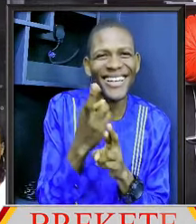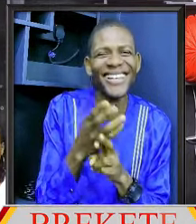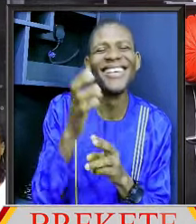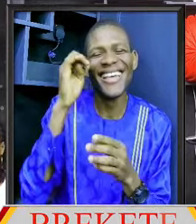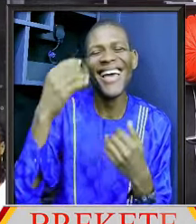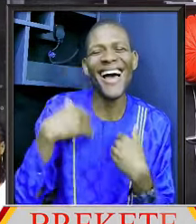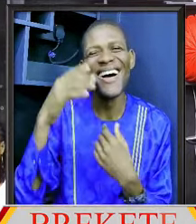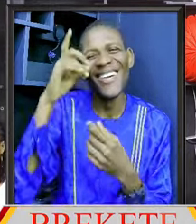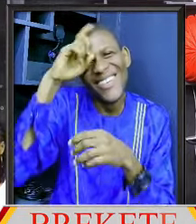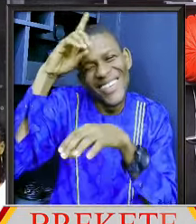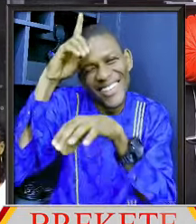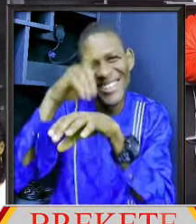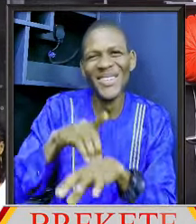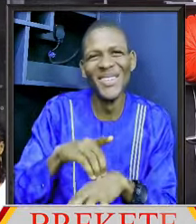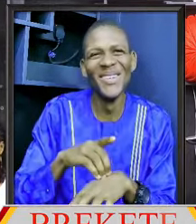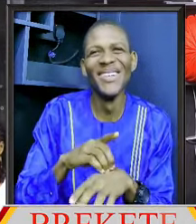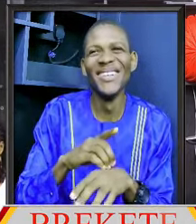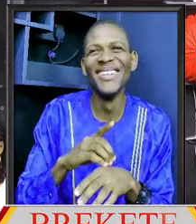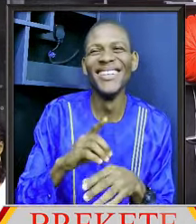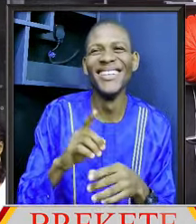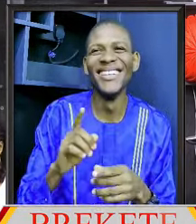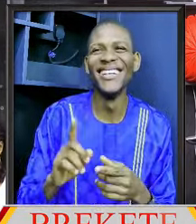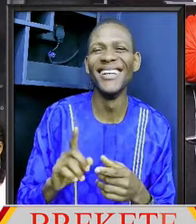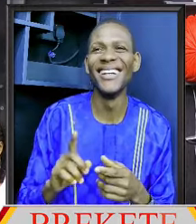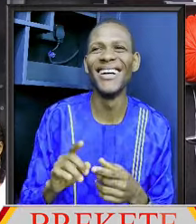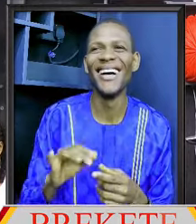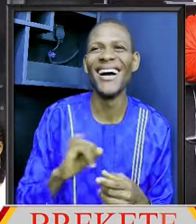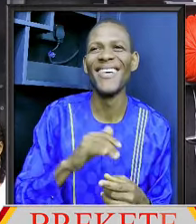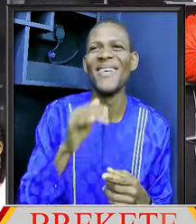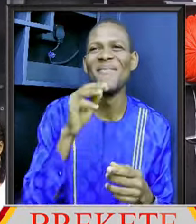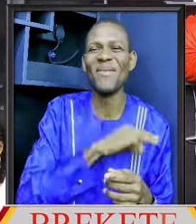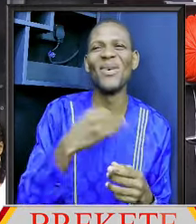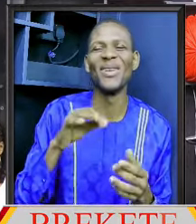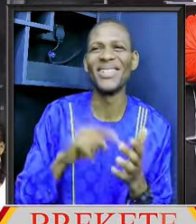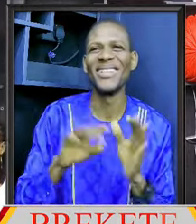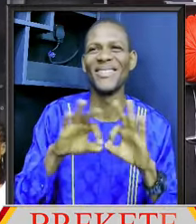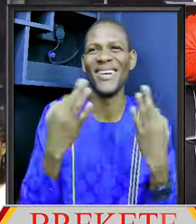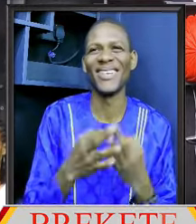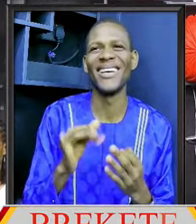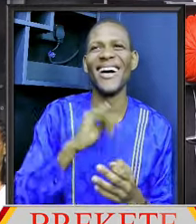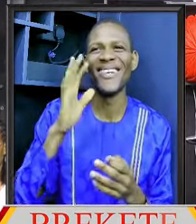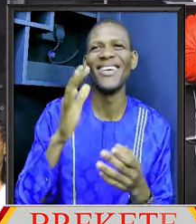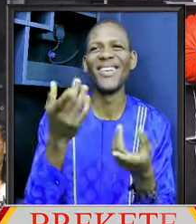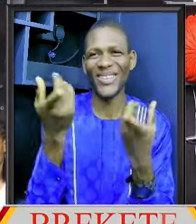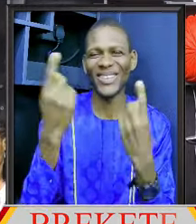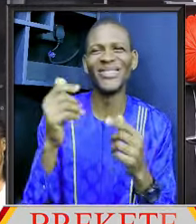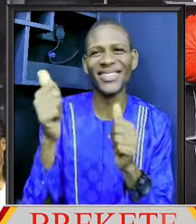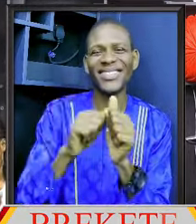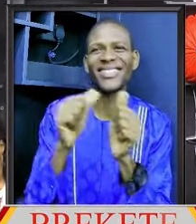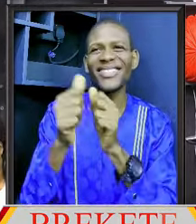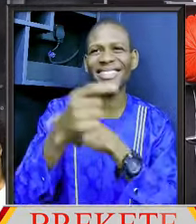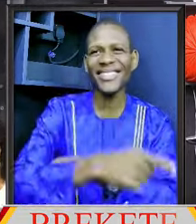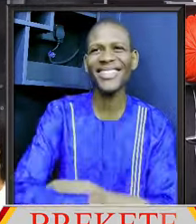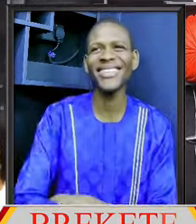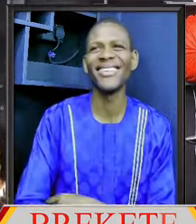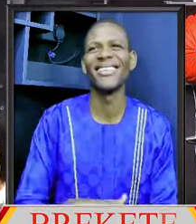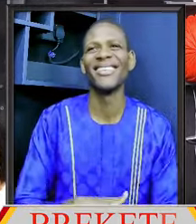we get wisdom when I'm a member of this family, sir. I'm a member of this family. I will come every day. Thank you. Let's